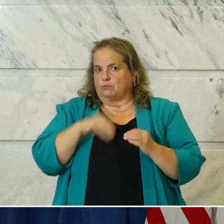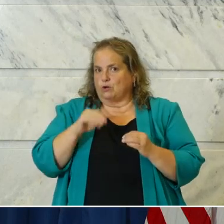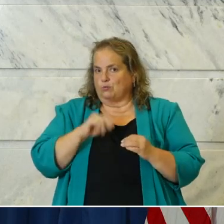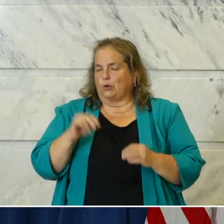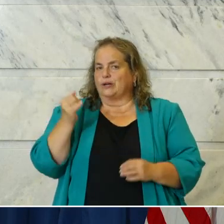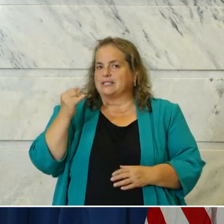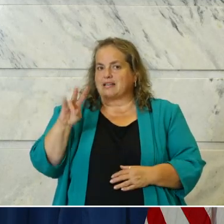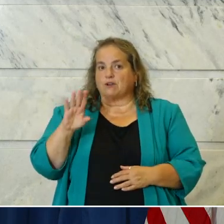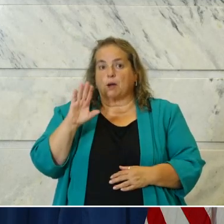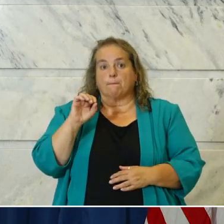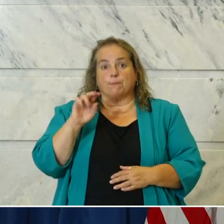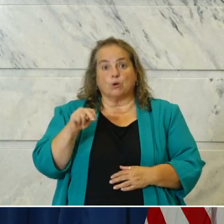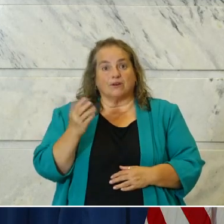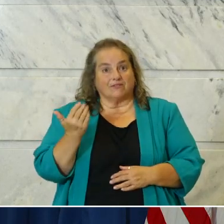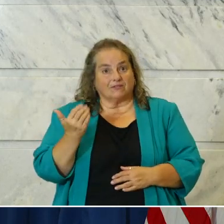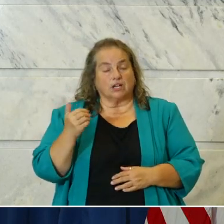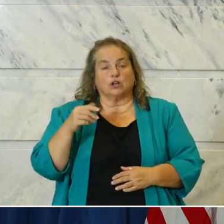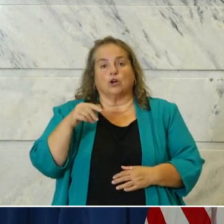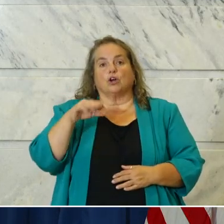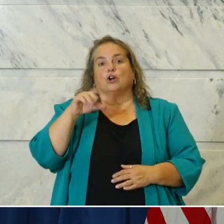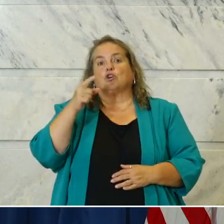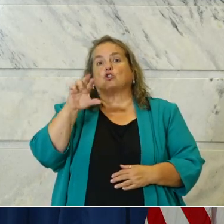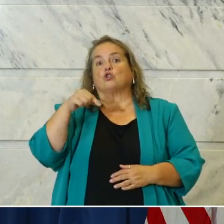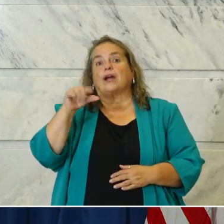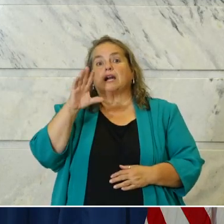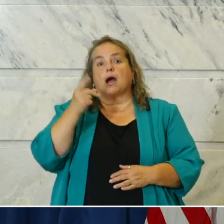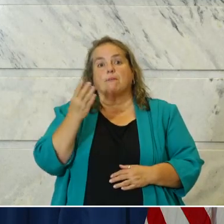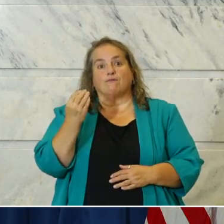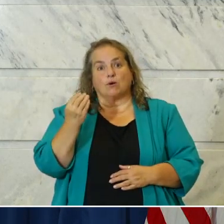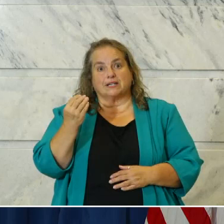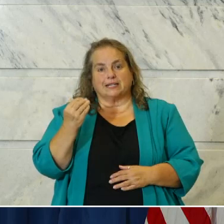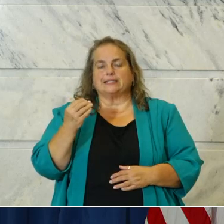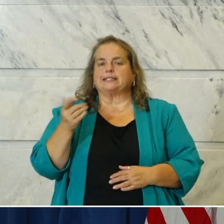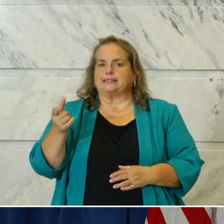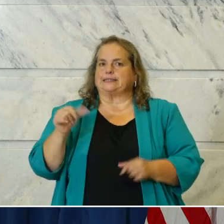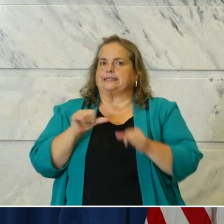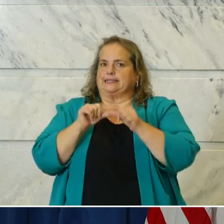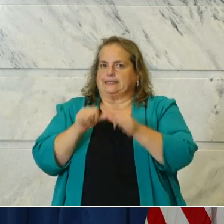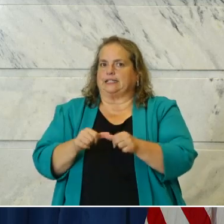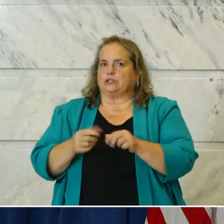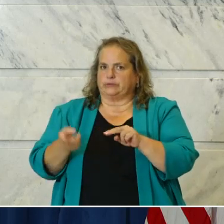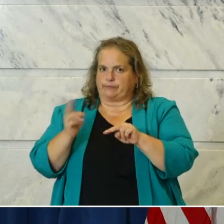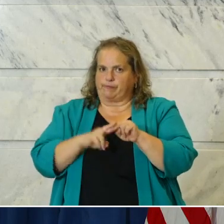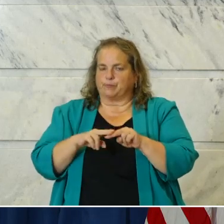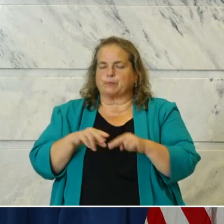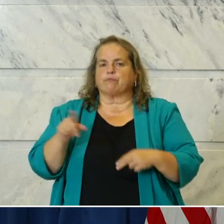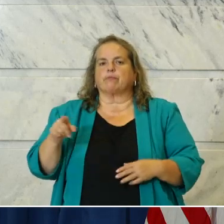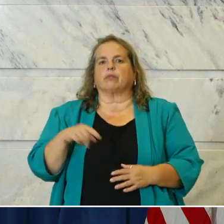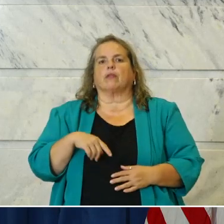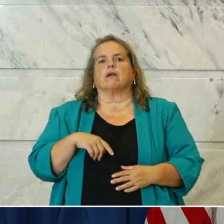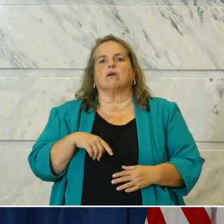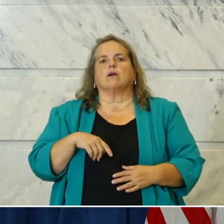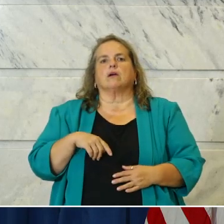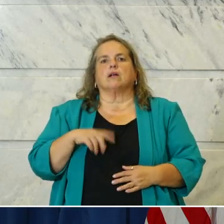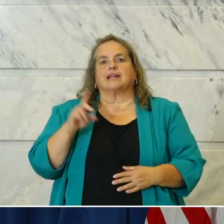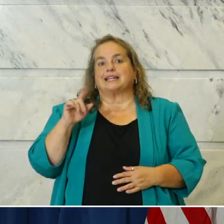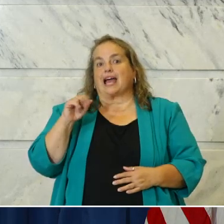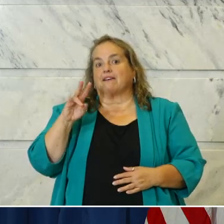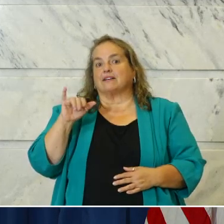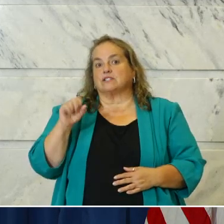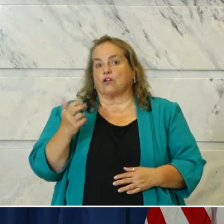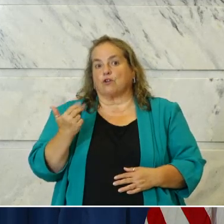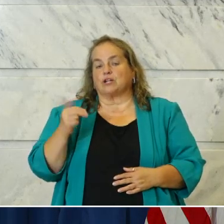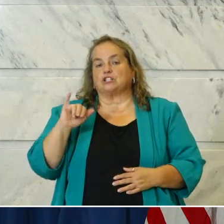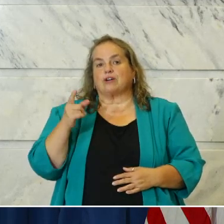17, Boone 15, Greenup 14, continues to get hit. It's been on this list a lot recently. Davis